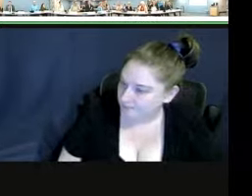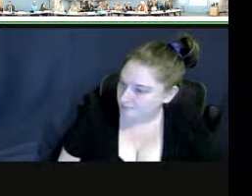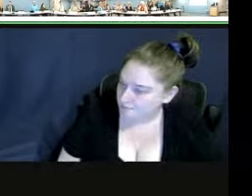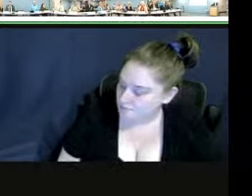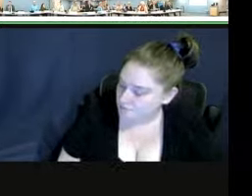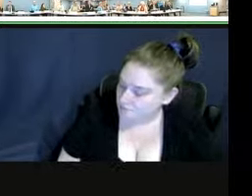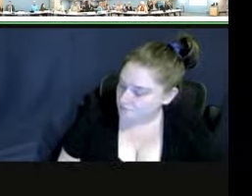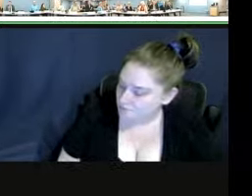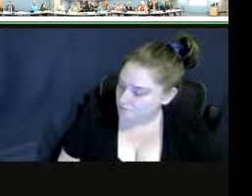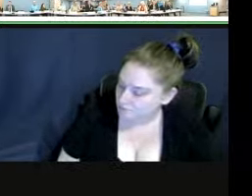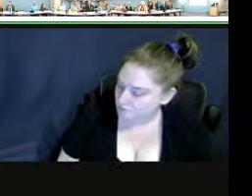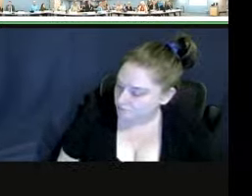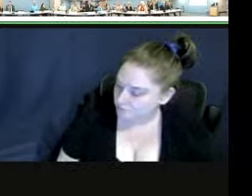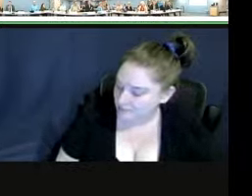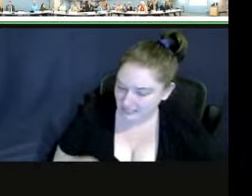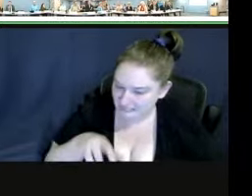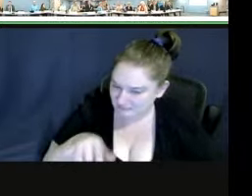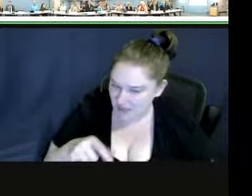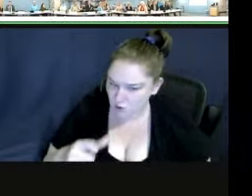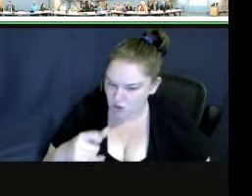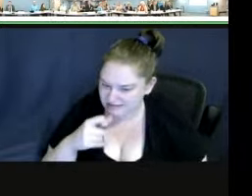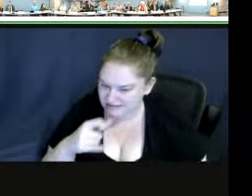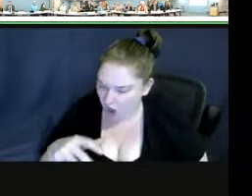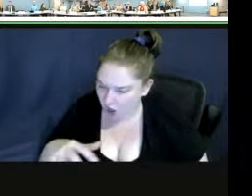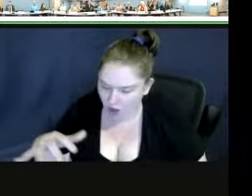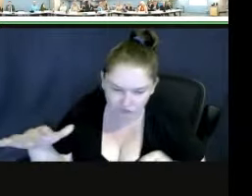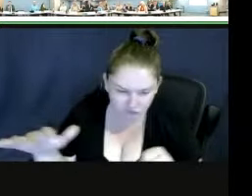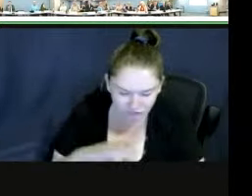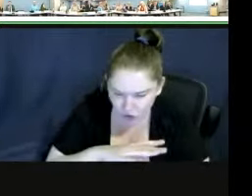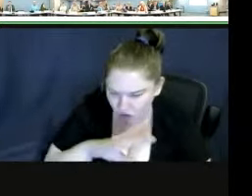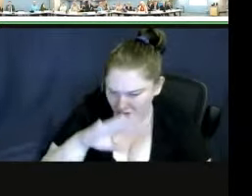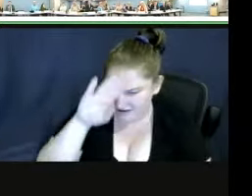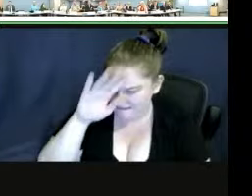That was just not a full fire truck, fully staffed.